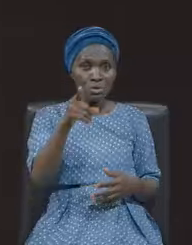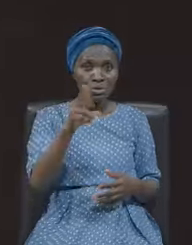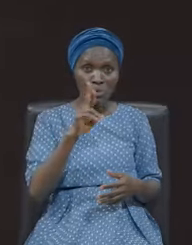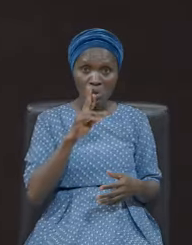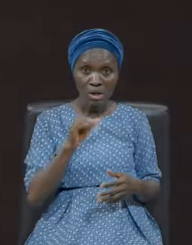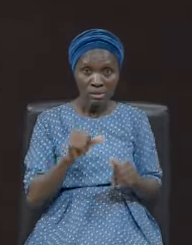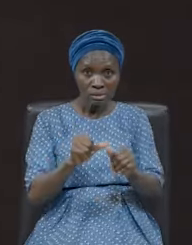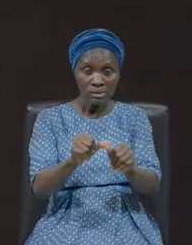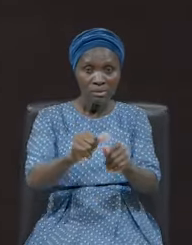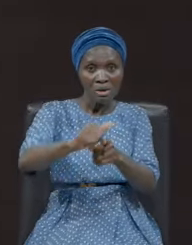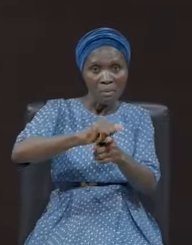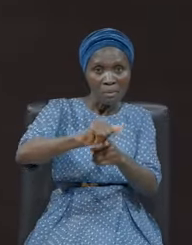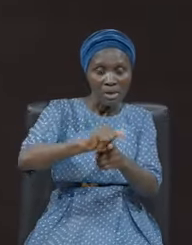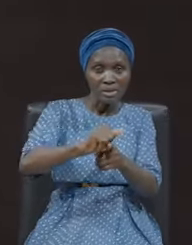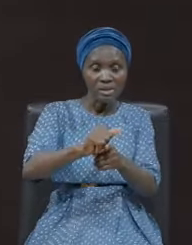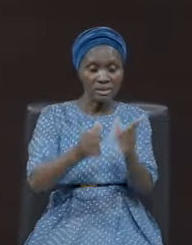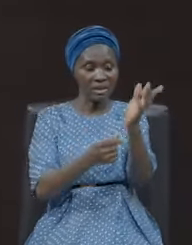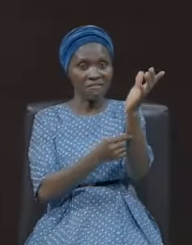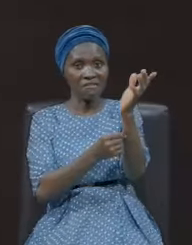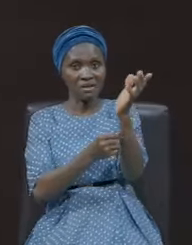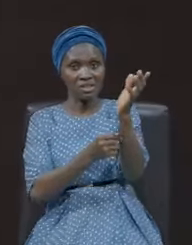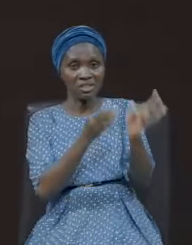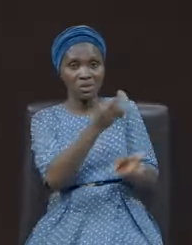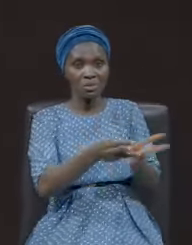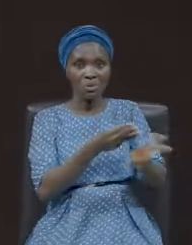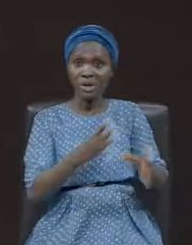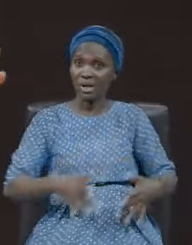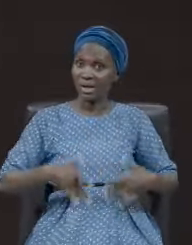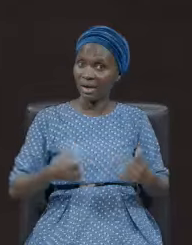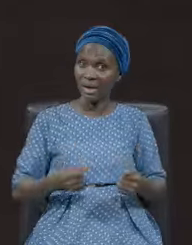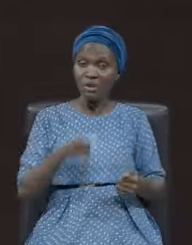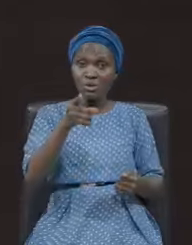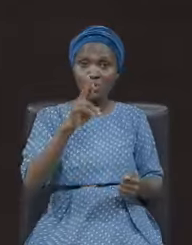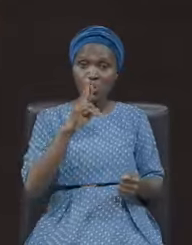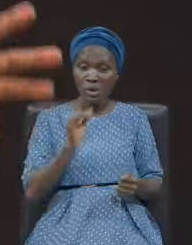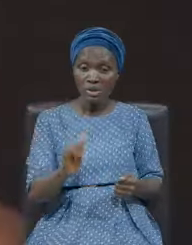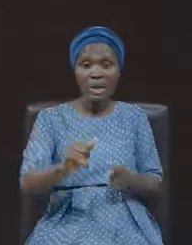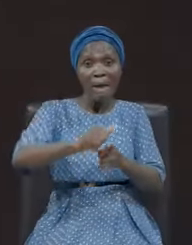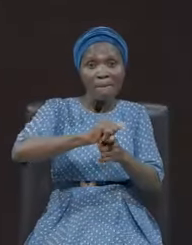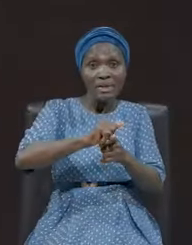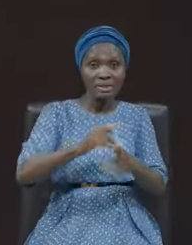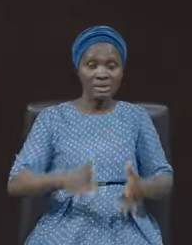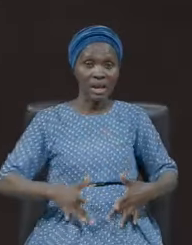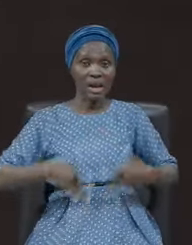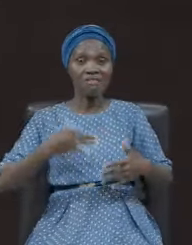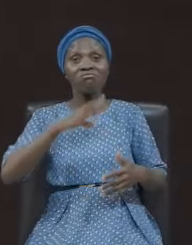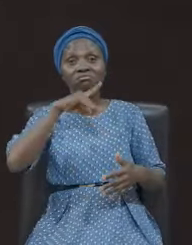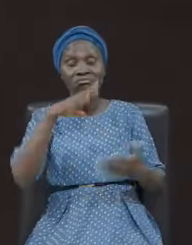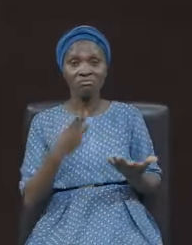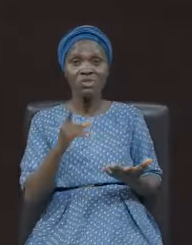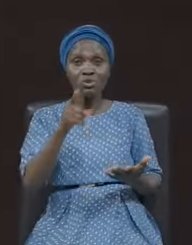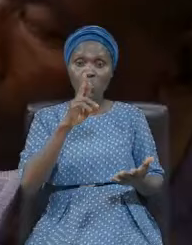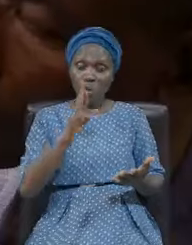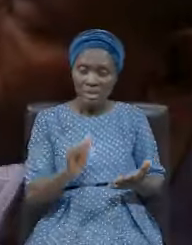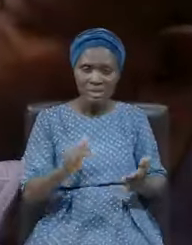living your polluted life. You're living as if you never had any teaching from the word of